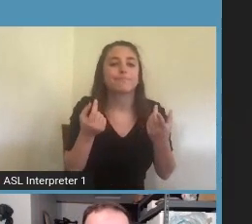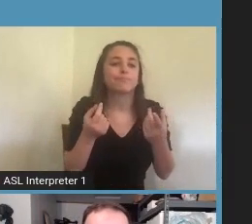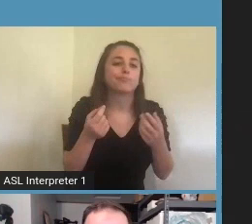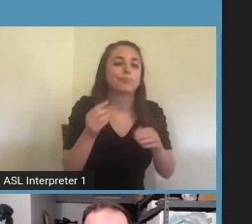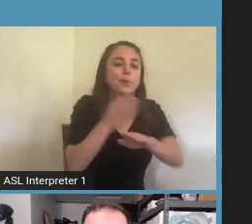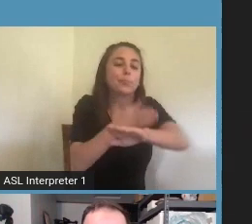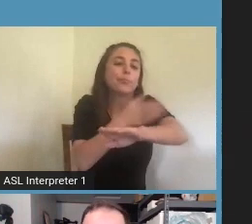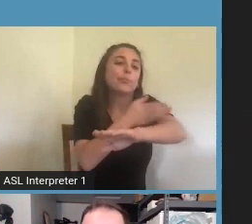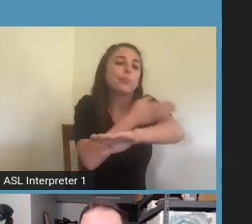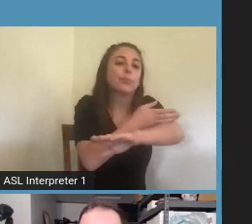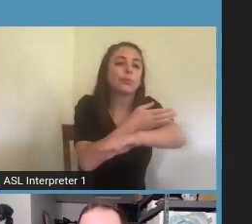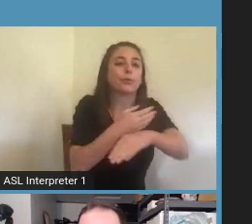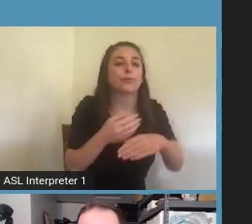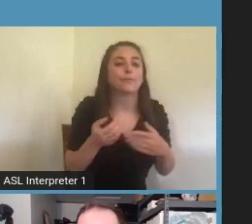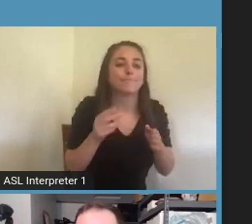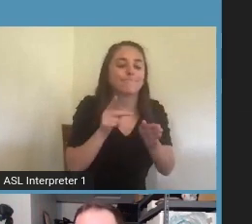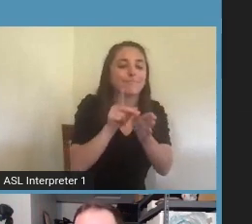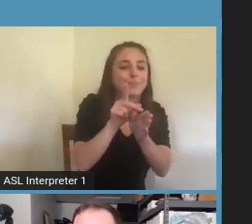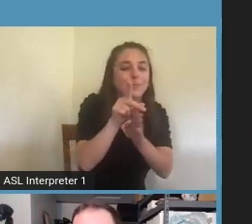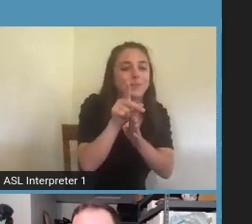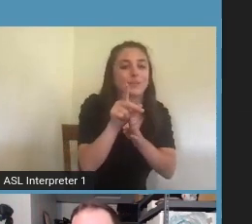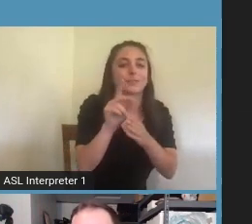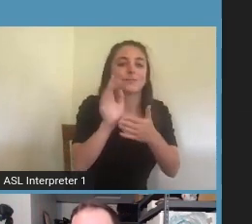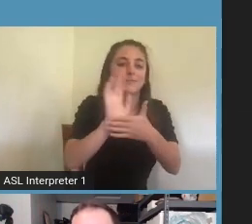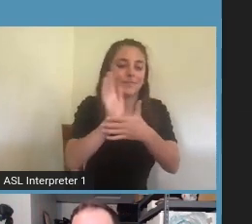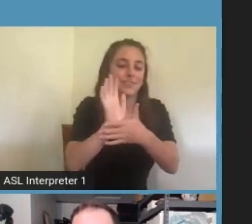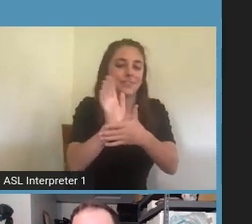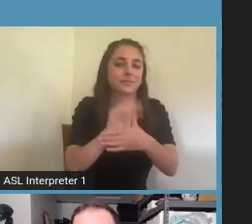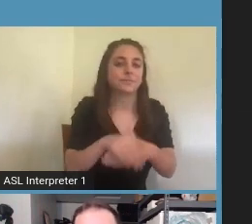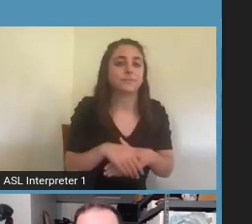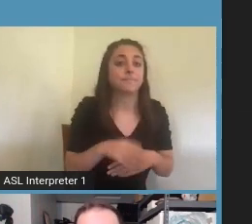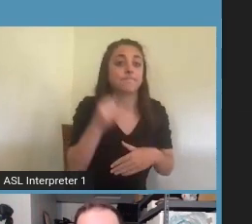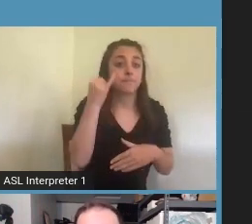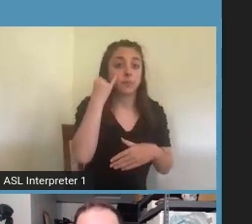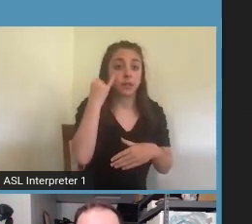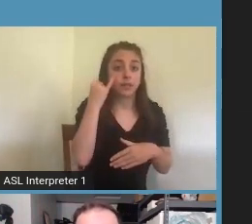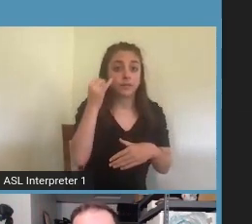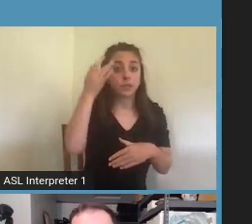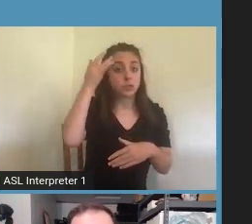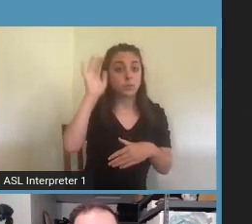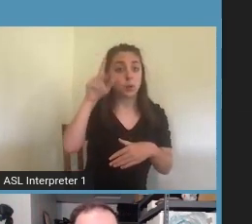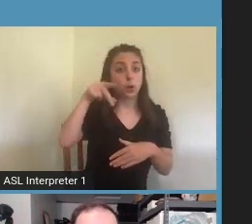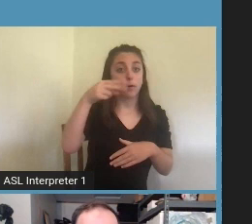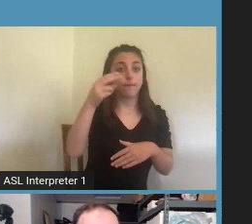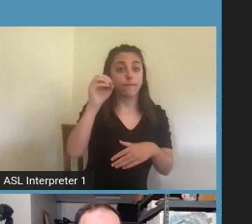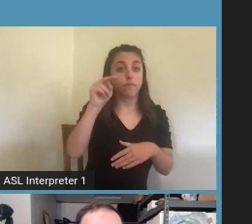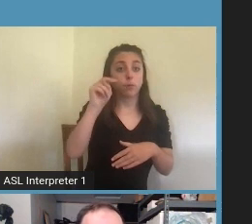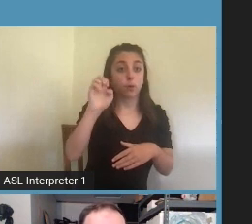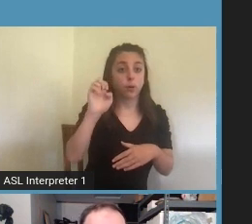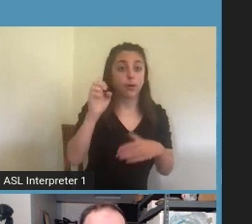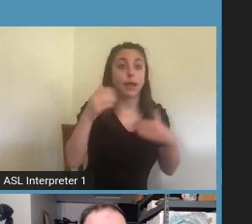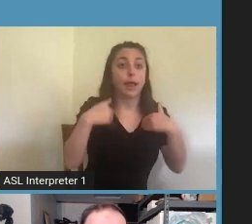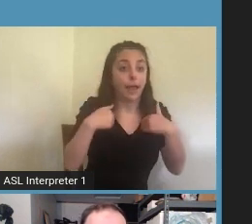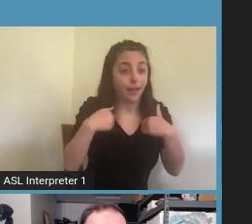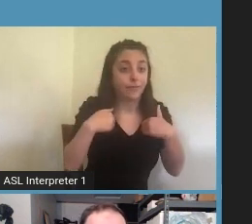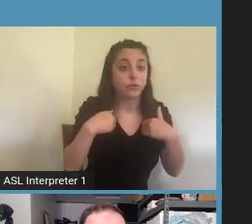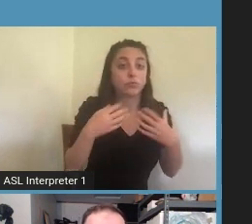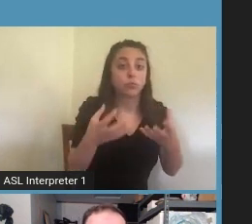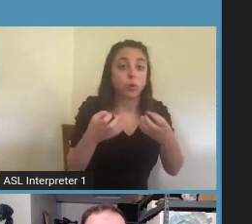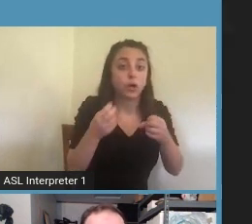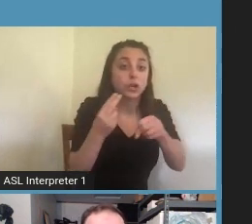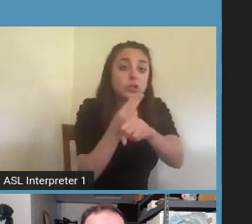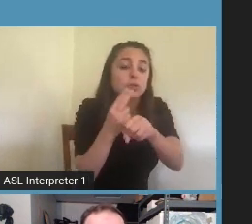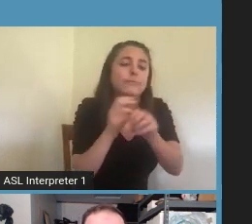bit more professional. All right, so if you do have a smartphone and you want to use that, you can modify it, you